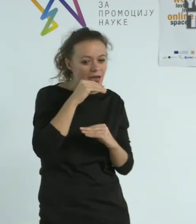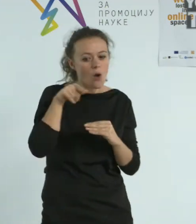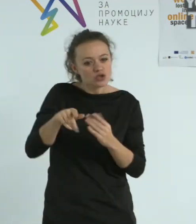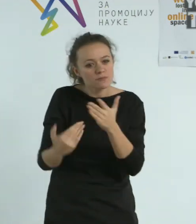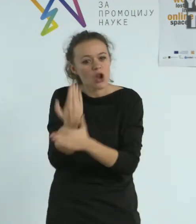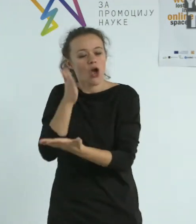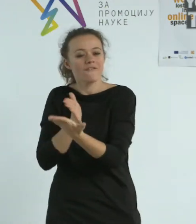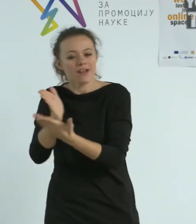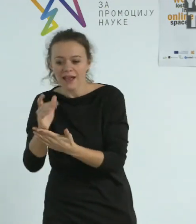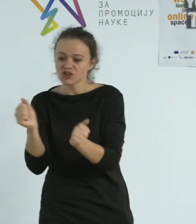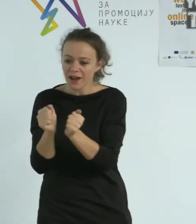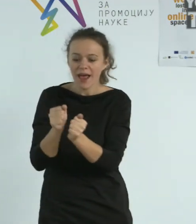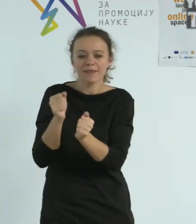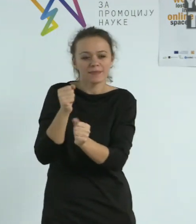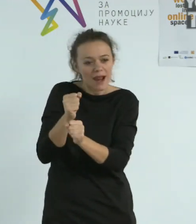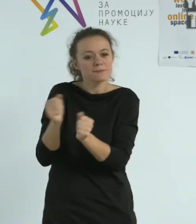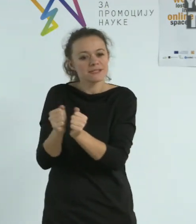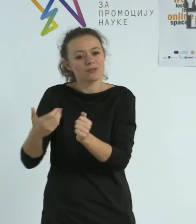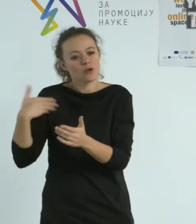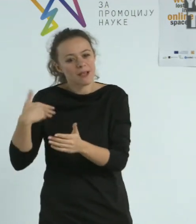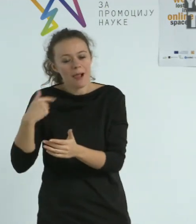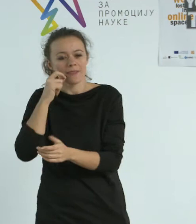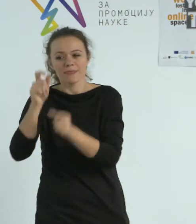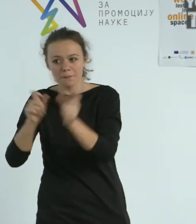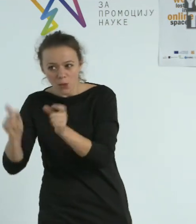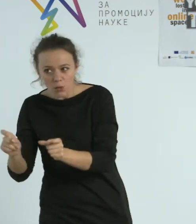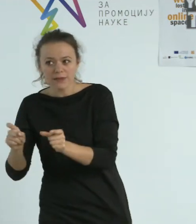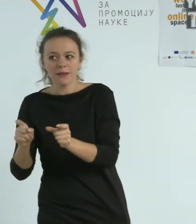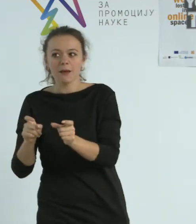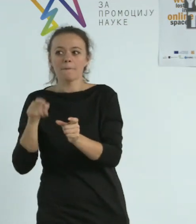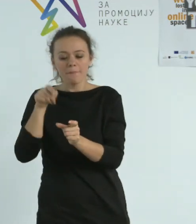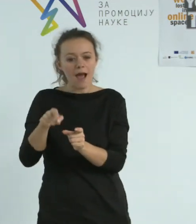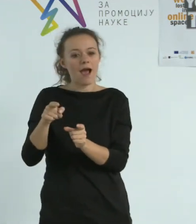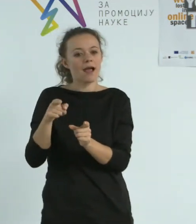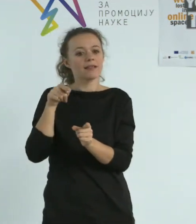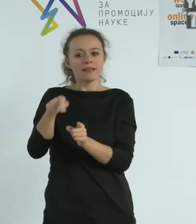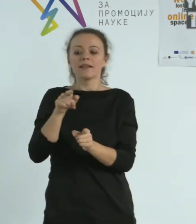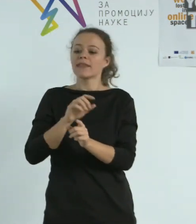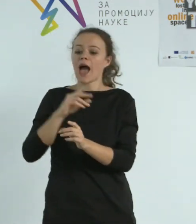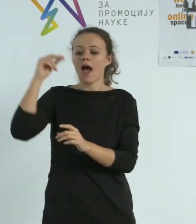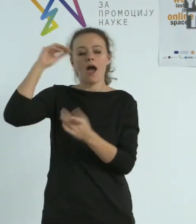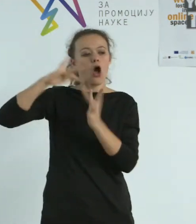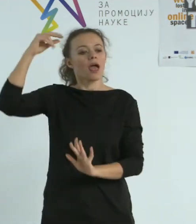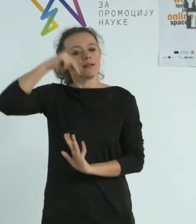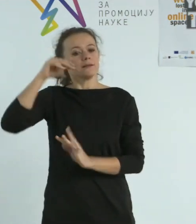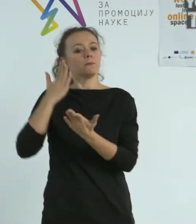to work with young people and to make the learning experience best for them. So I'm